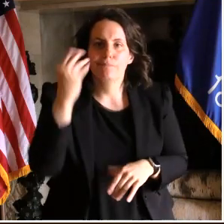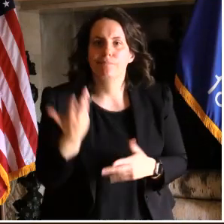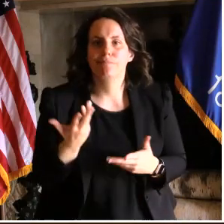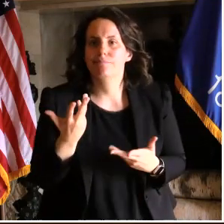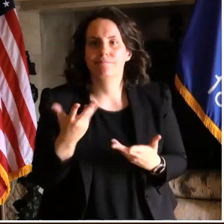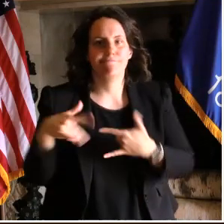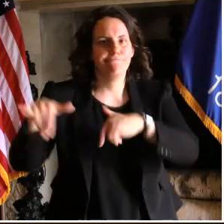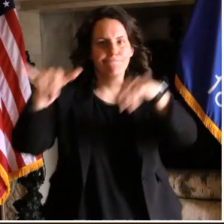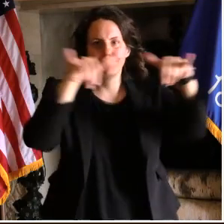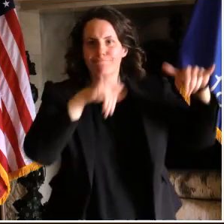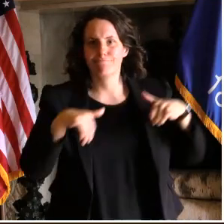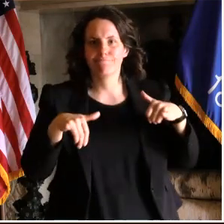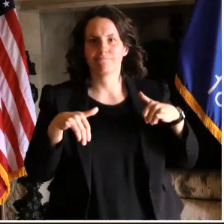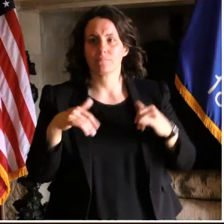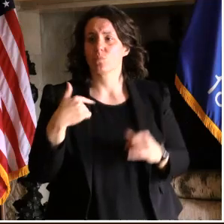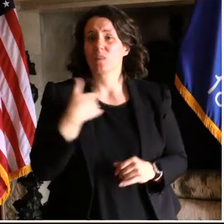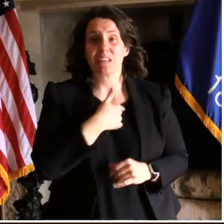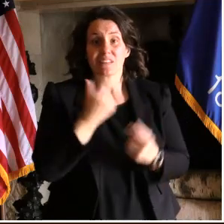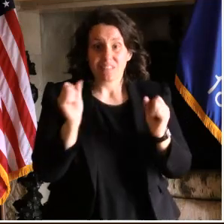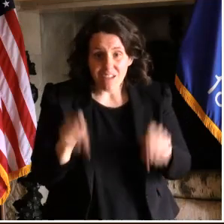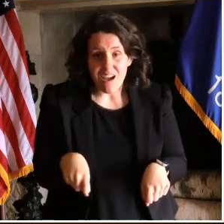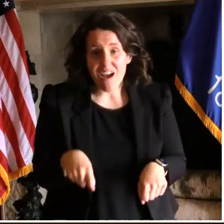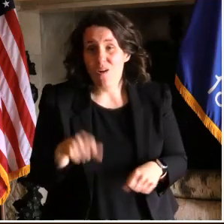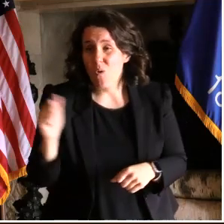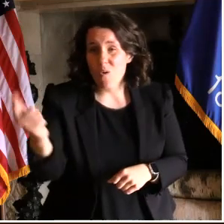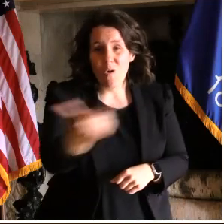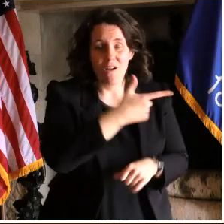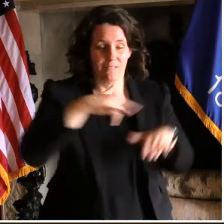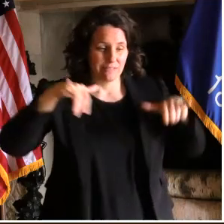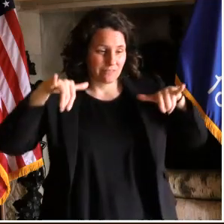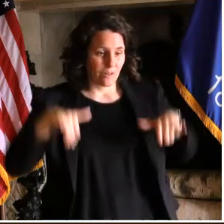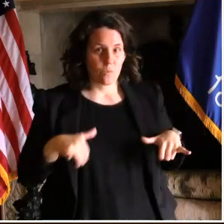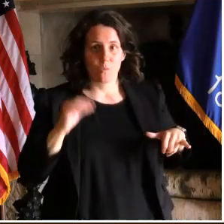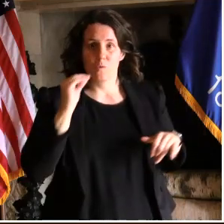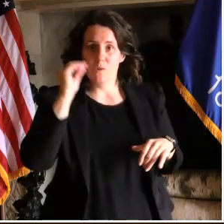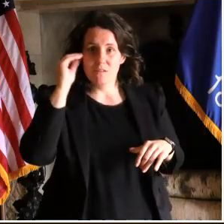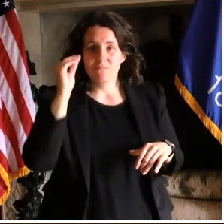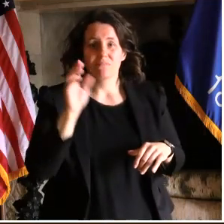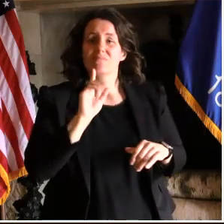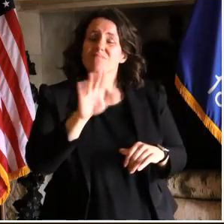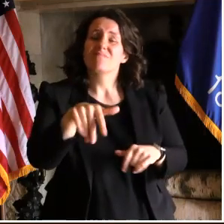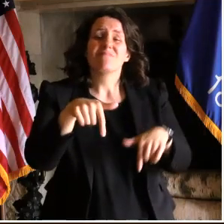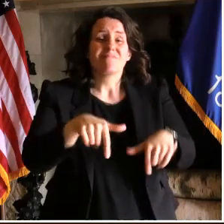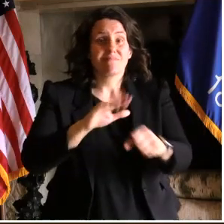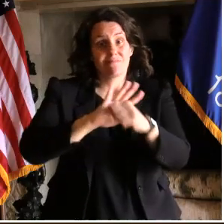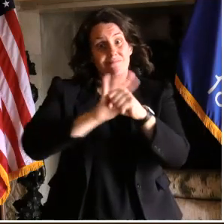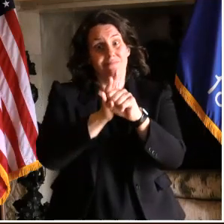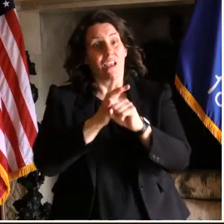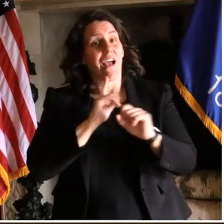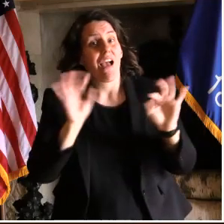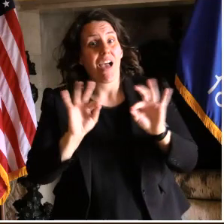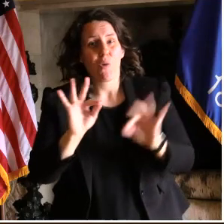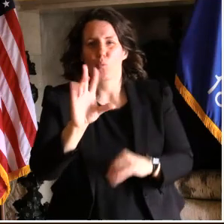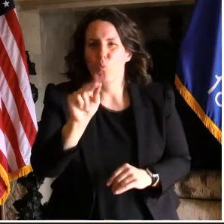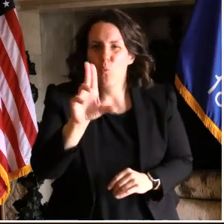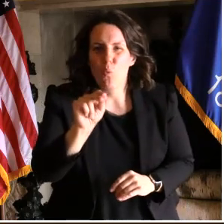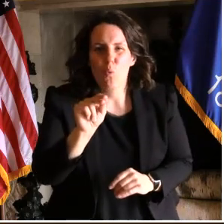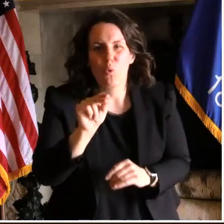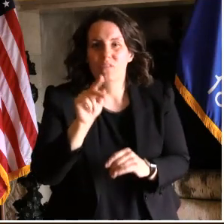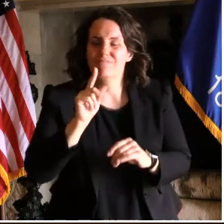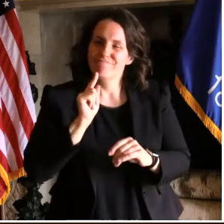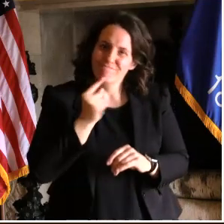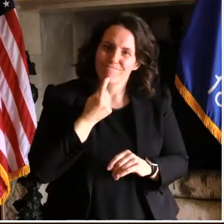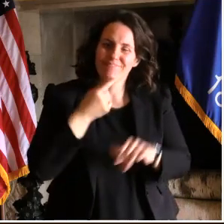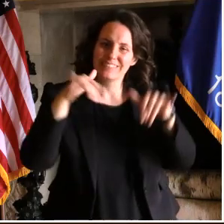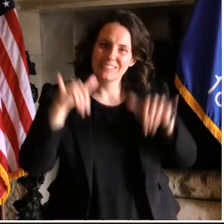pretty simple. Stay at home. This is a serious disease. We're trying to control it. Stay at home.